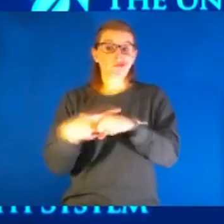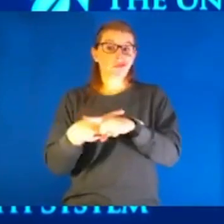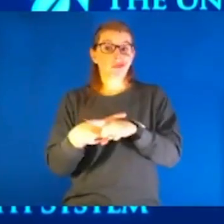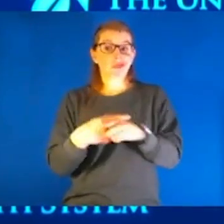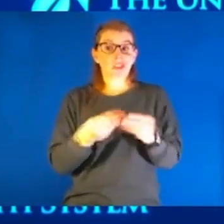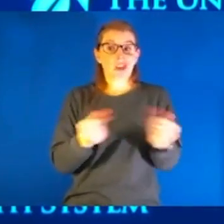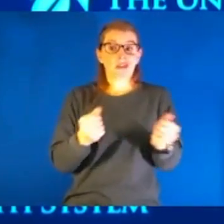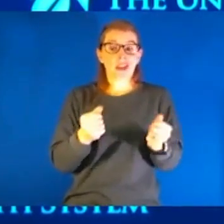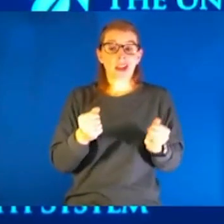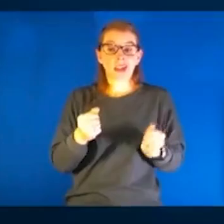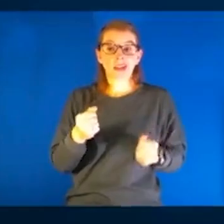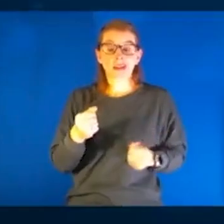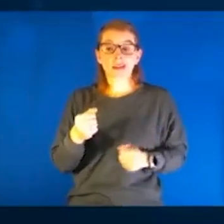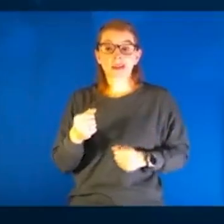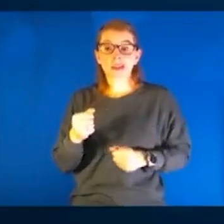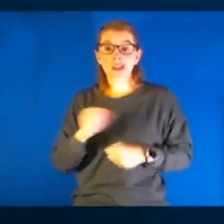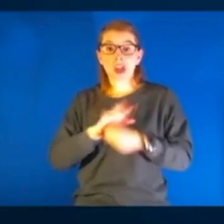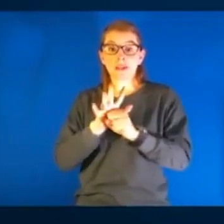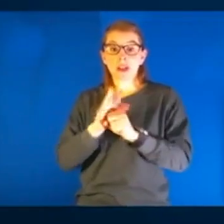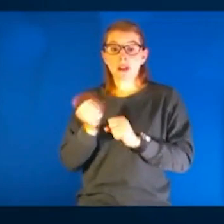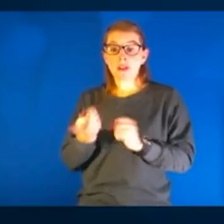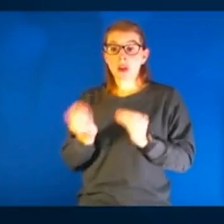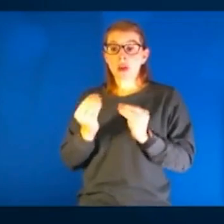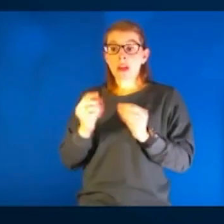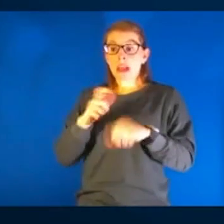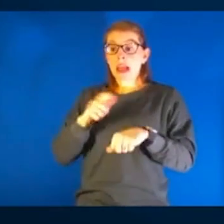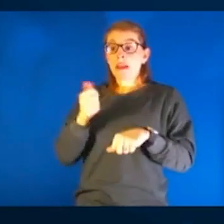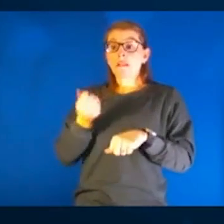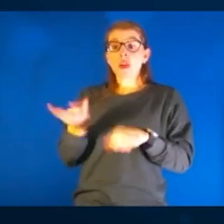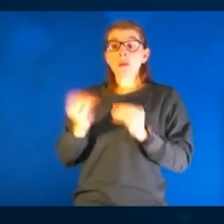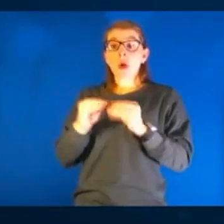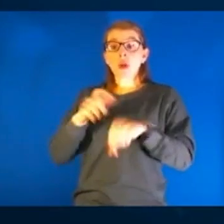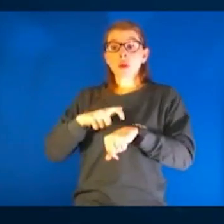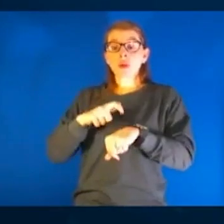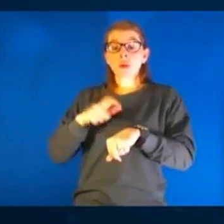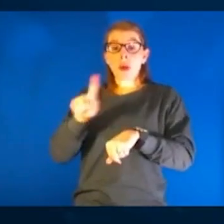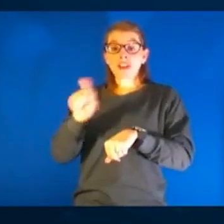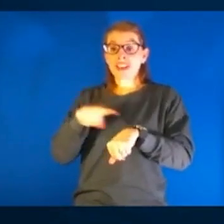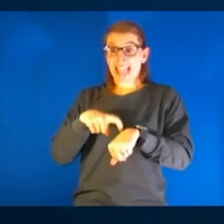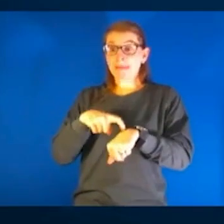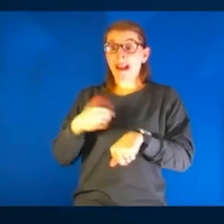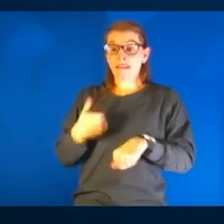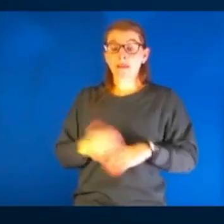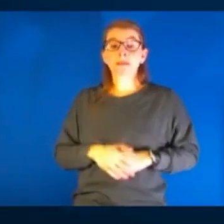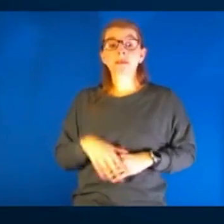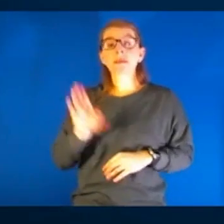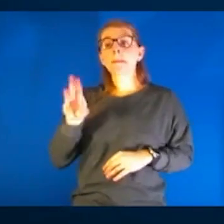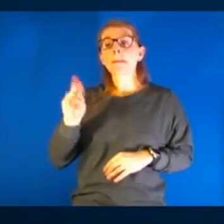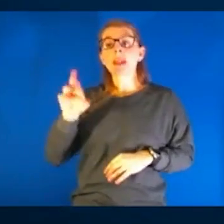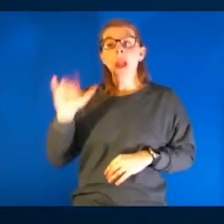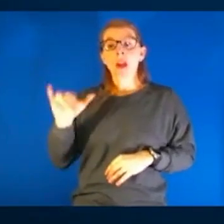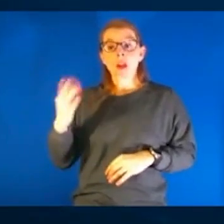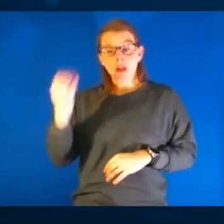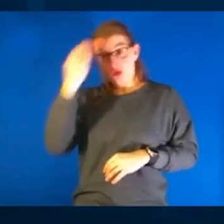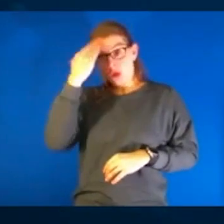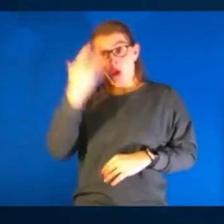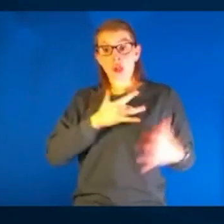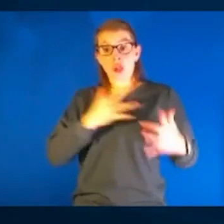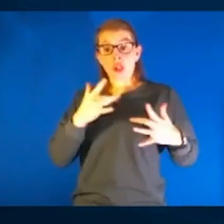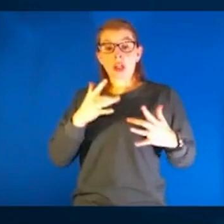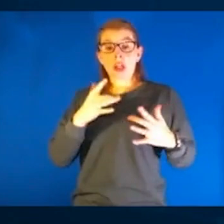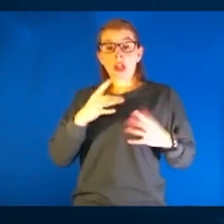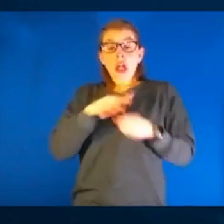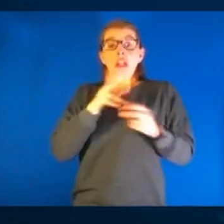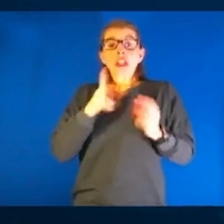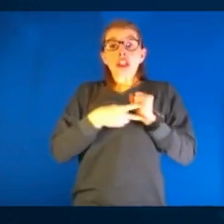Dr. Stites, we have time for a couple more questions. Please. Okay, so Mary wants to know, Dr. Hawkinson refers to conserved areas. What does he